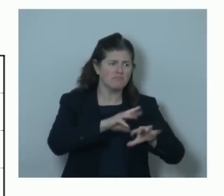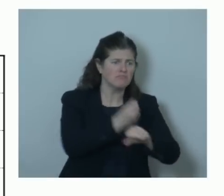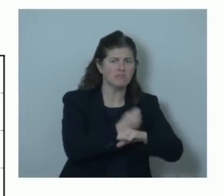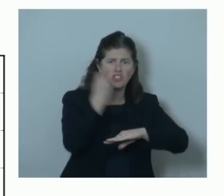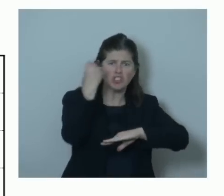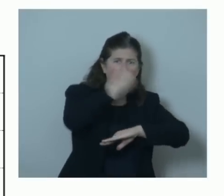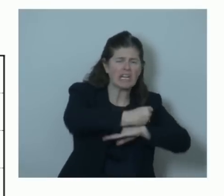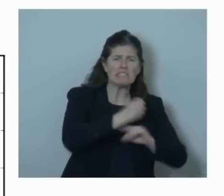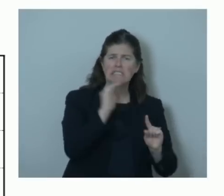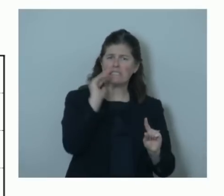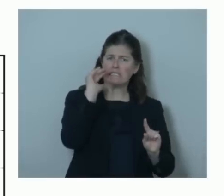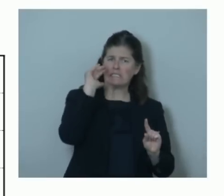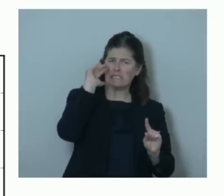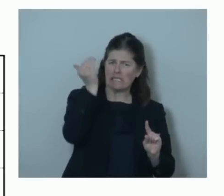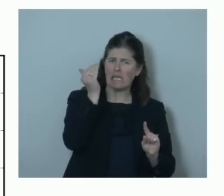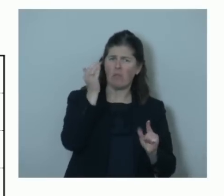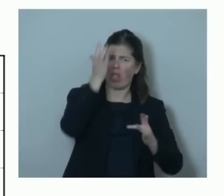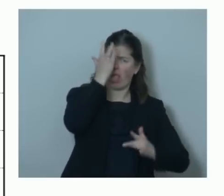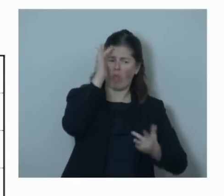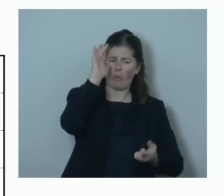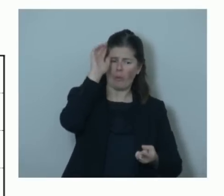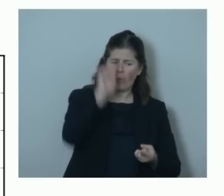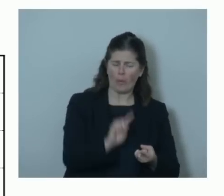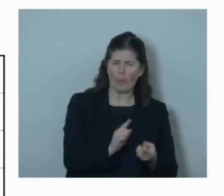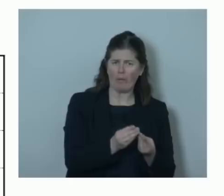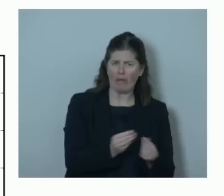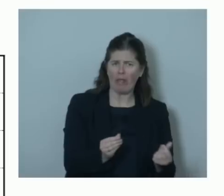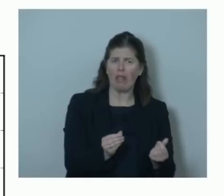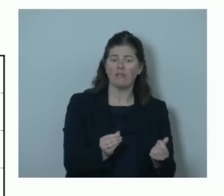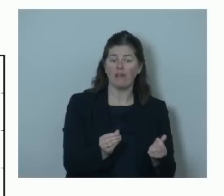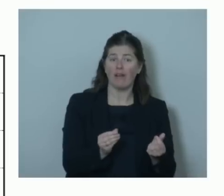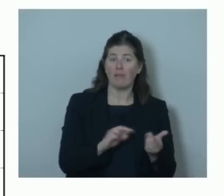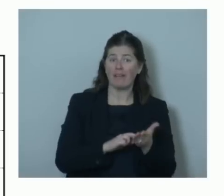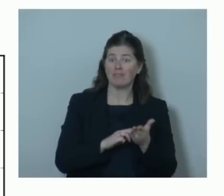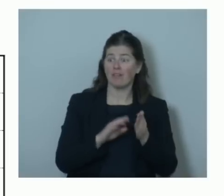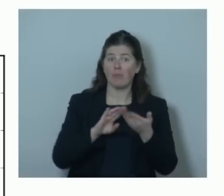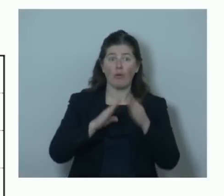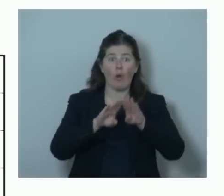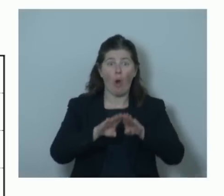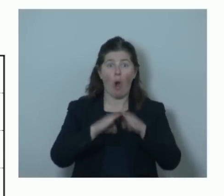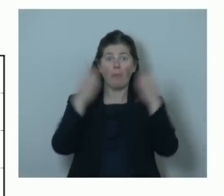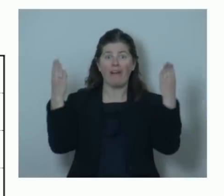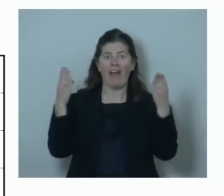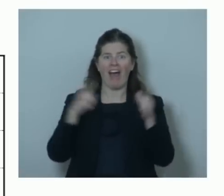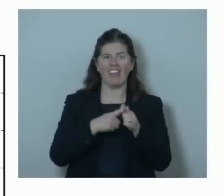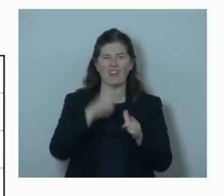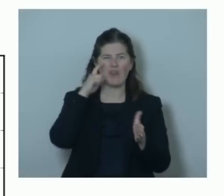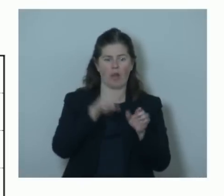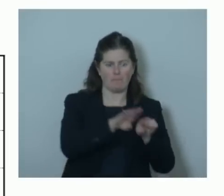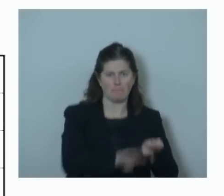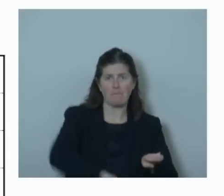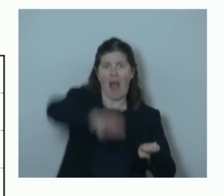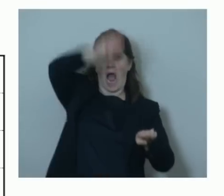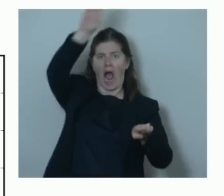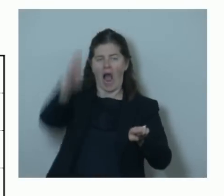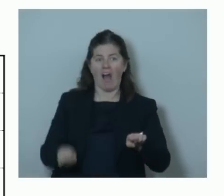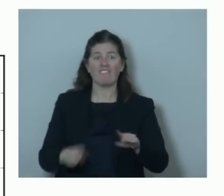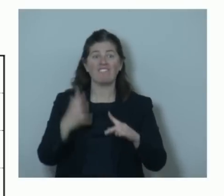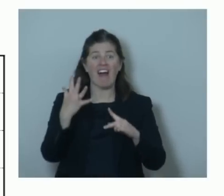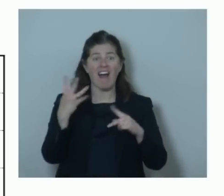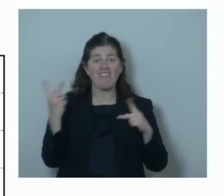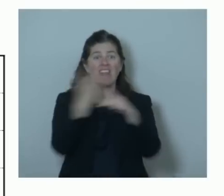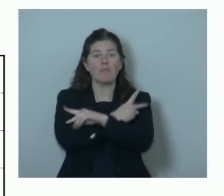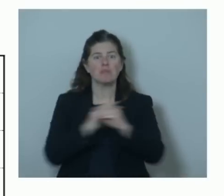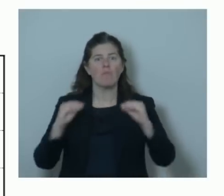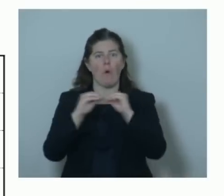that the virus had become quiet, and things reopened. And then you can see that giant spike in the middle where 5 times as many people